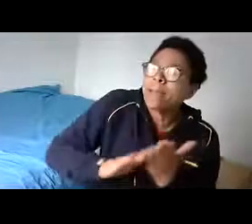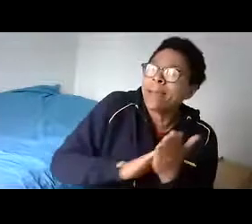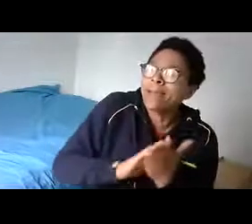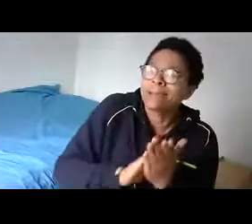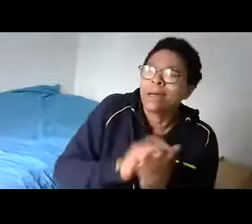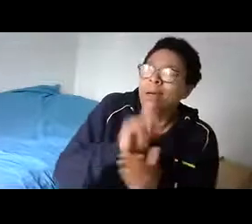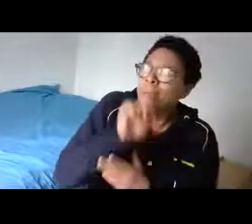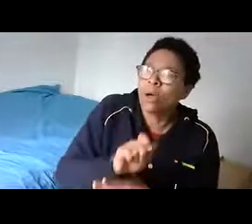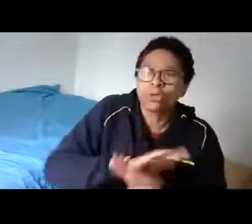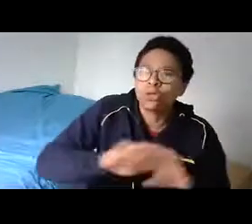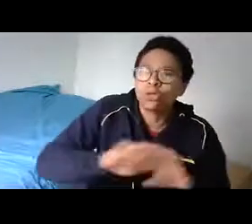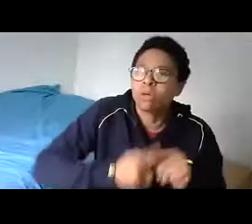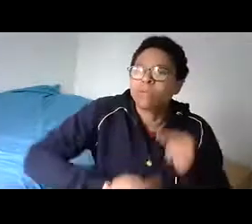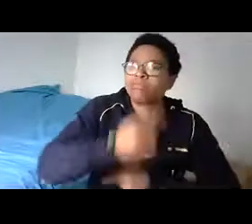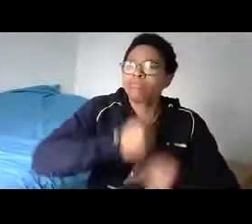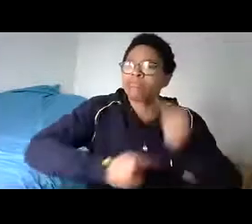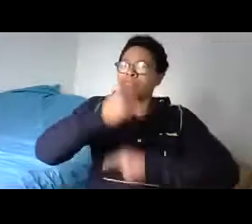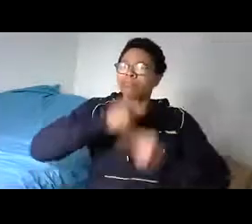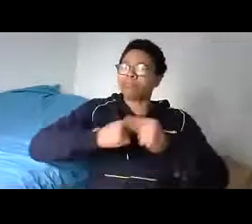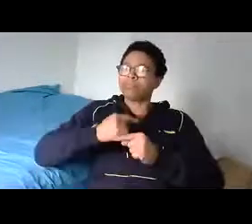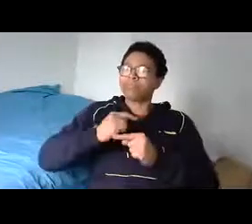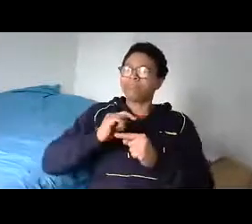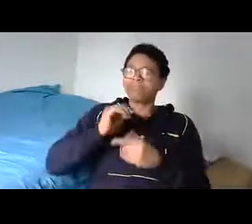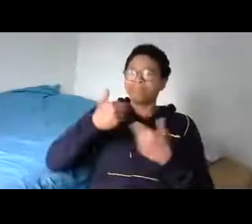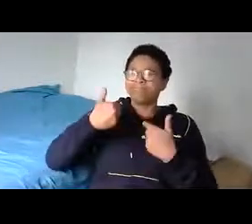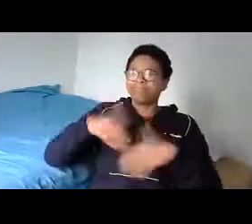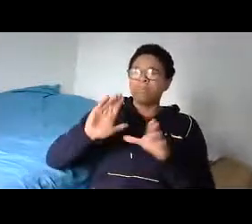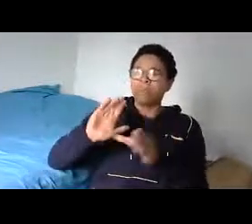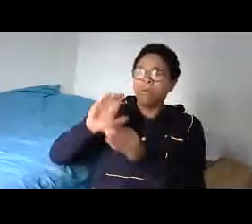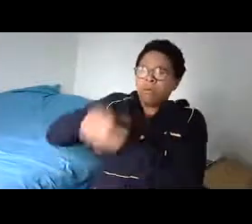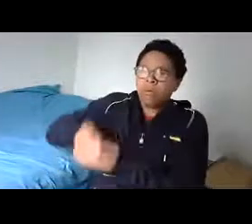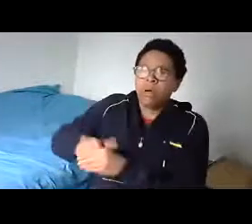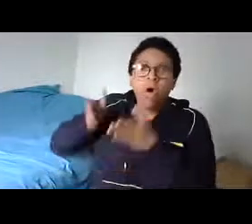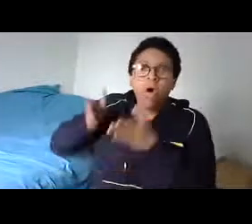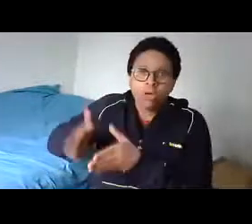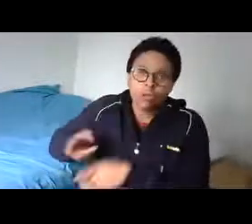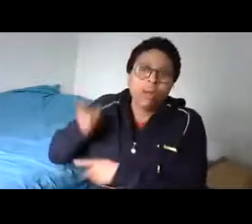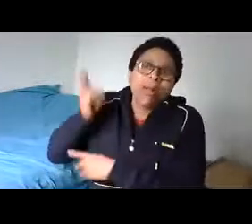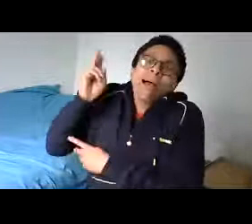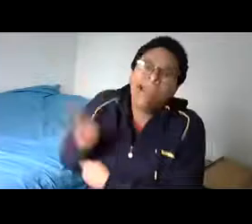it's very kind of specialist area, but it's important if someone is